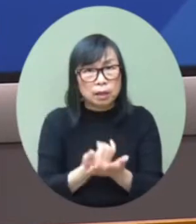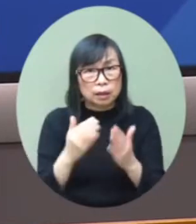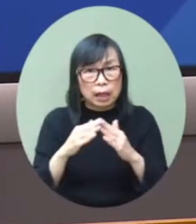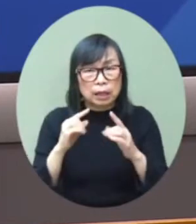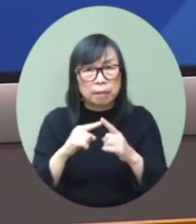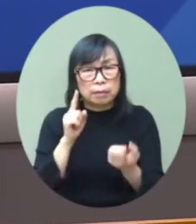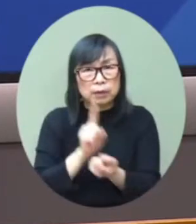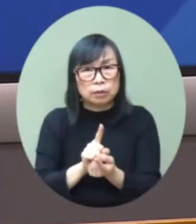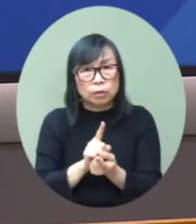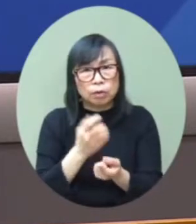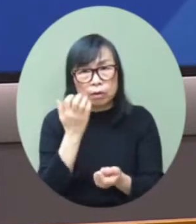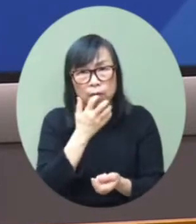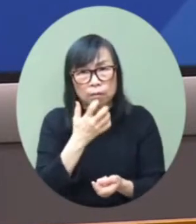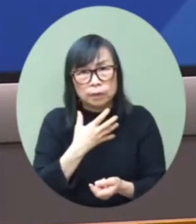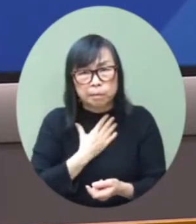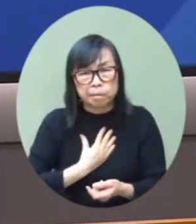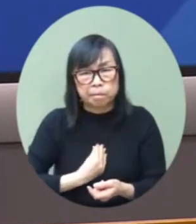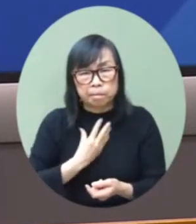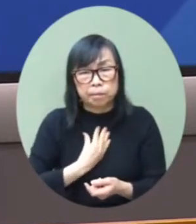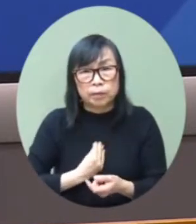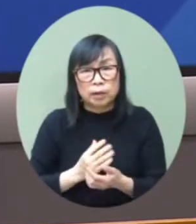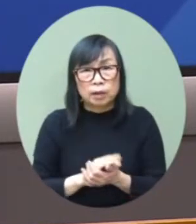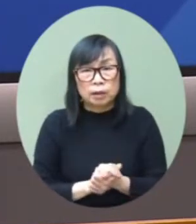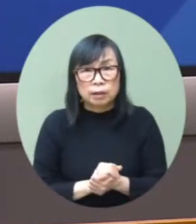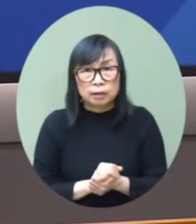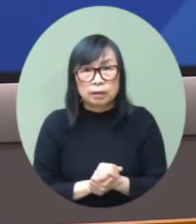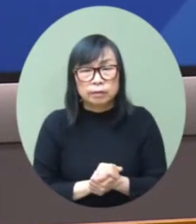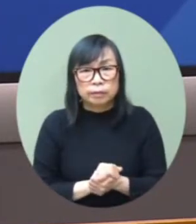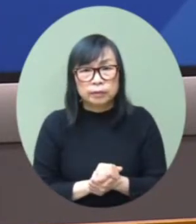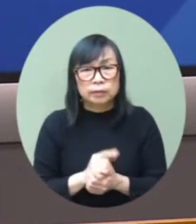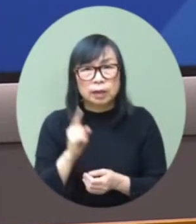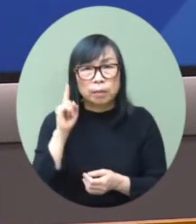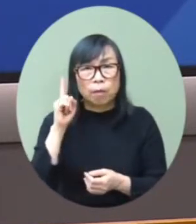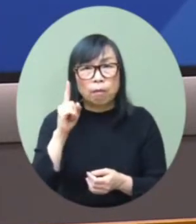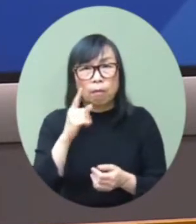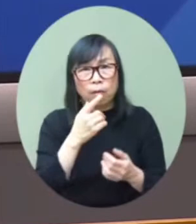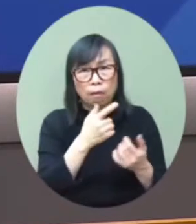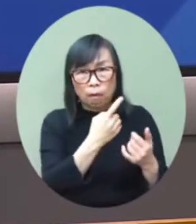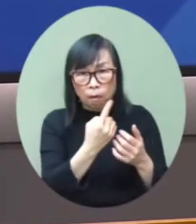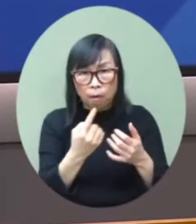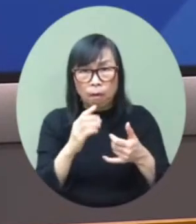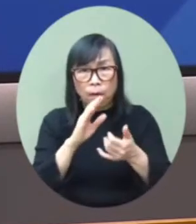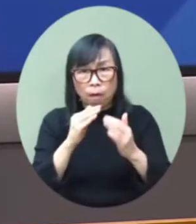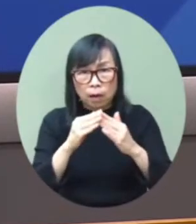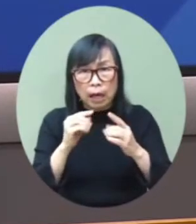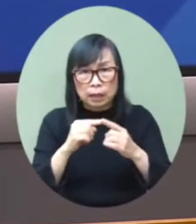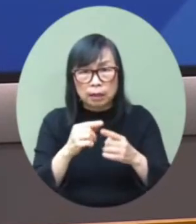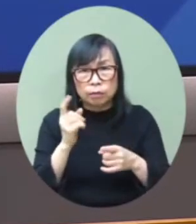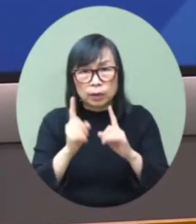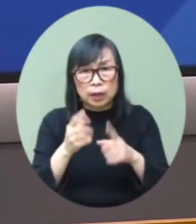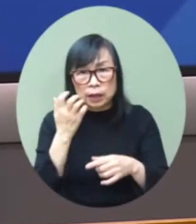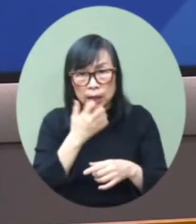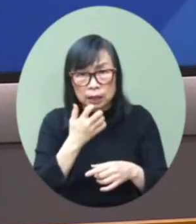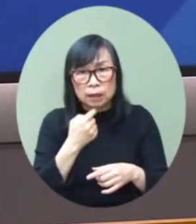As we understand the loss faced by the loved ones of any